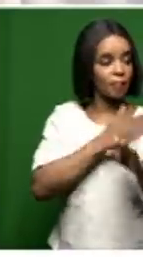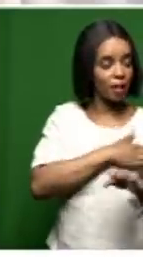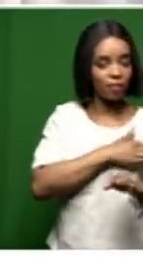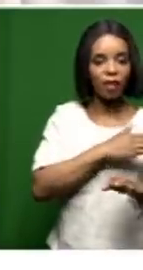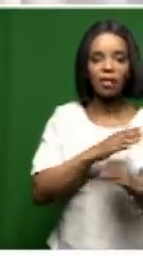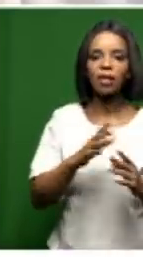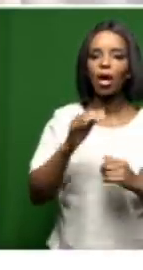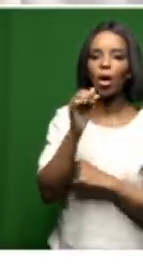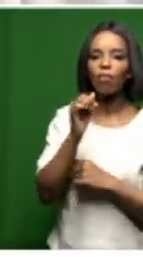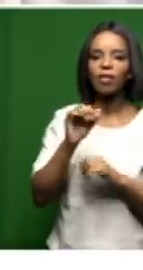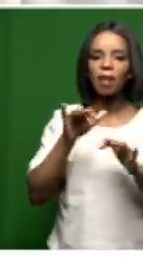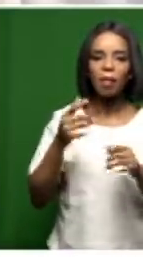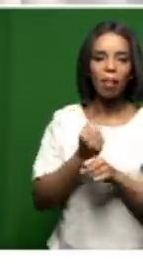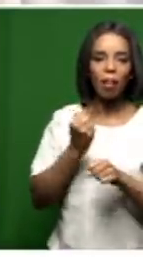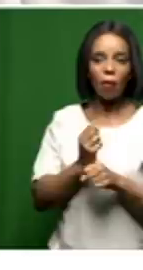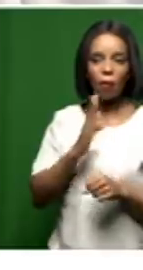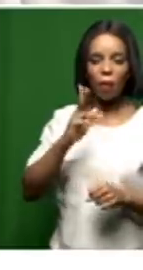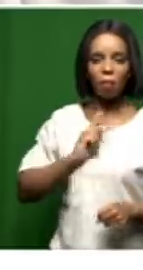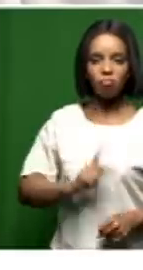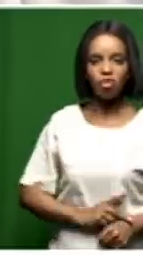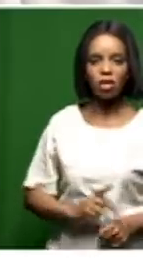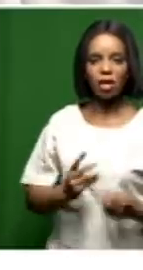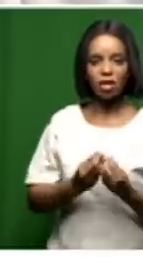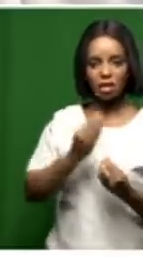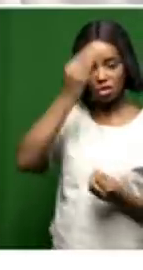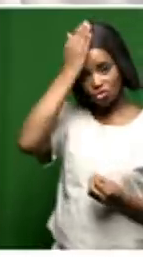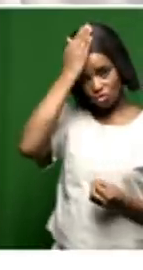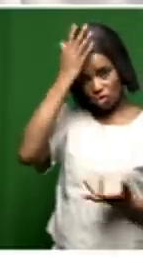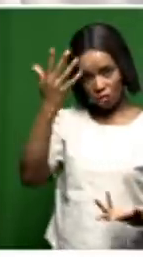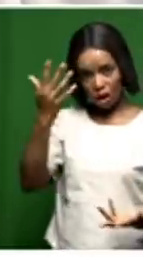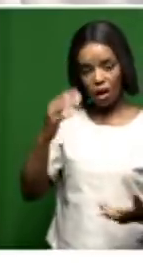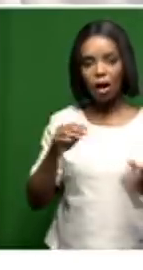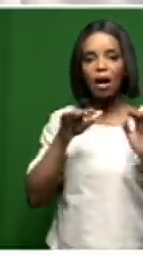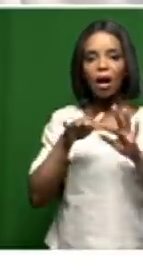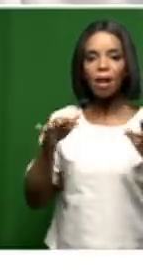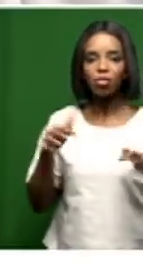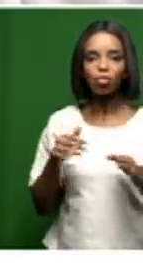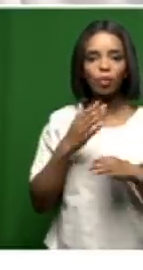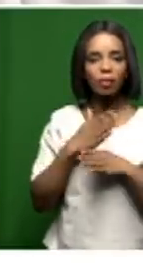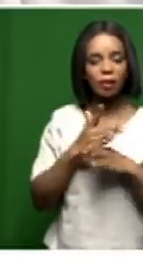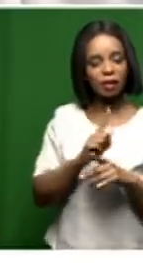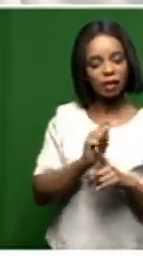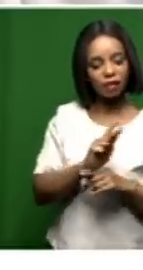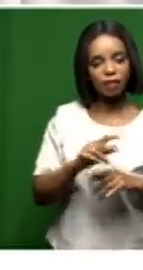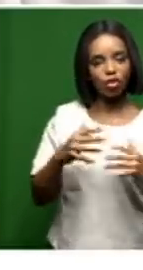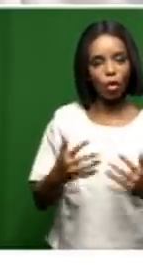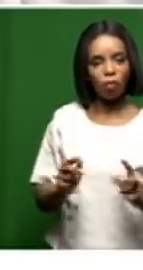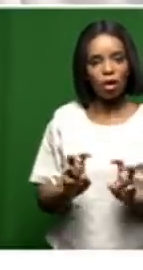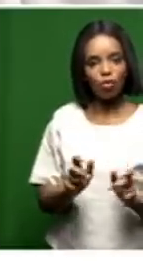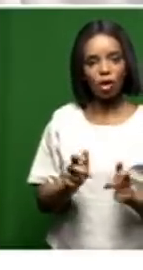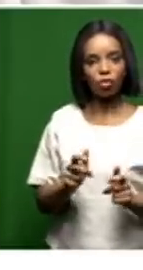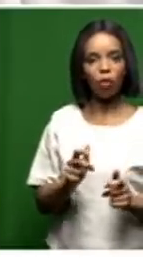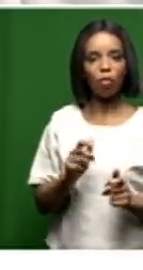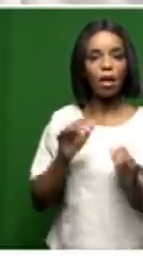under Jacob Zuma, the media, civil society were very vocal in holding the